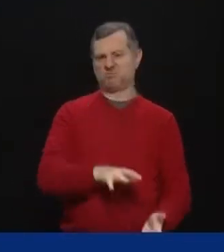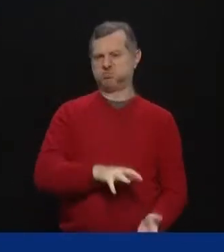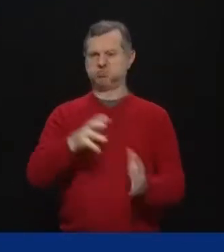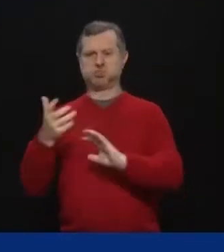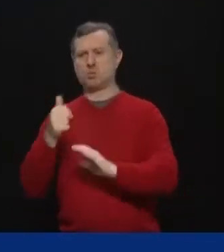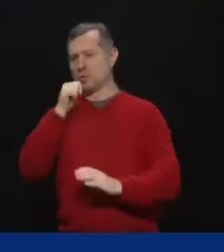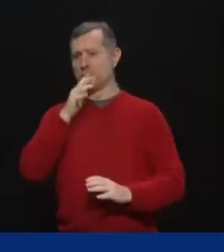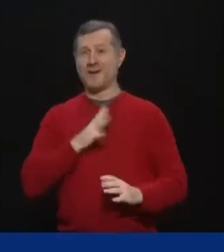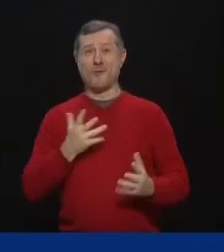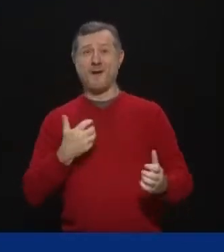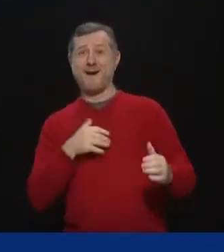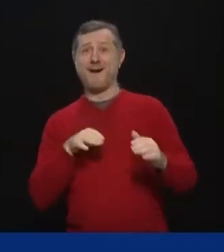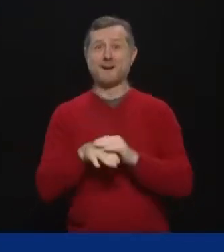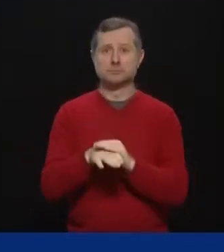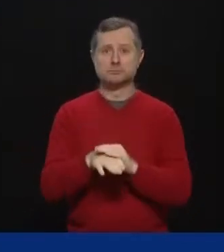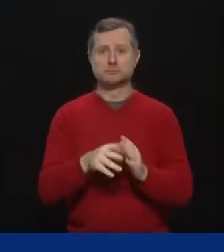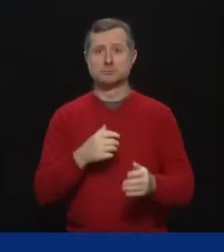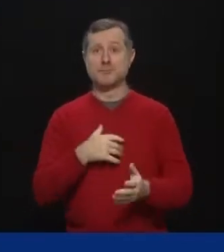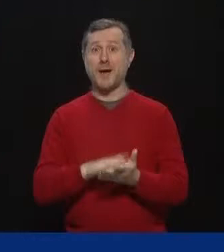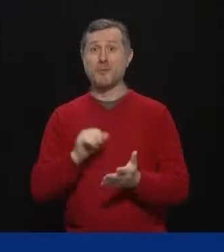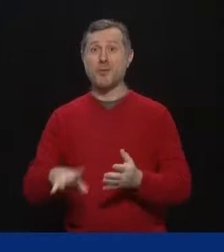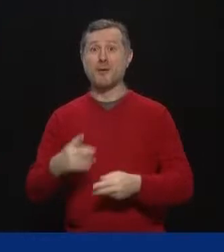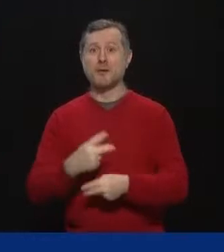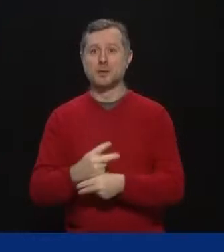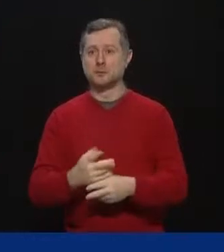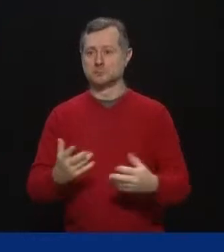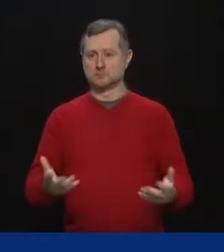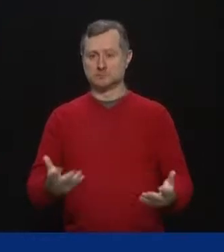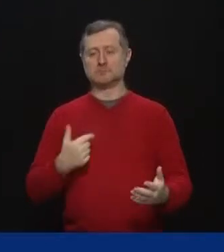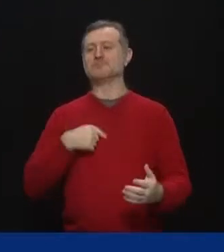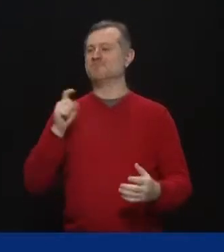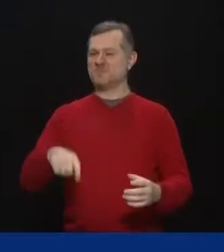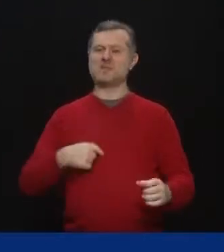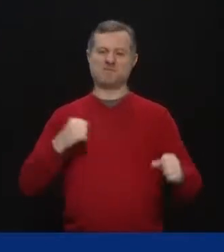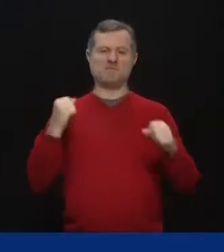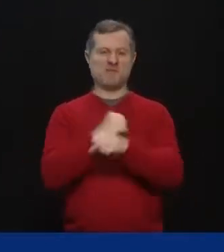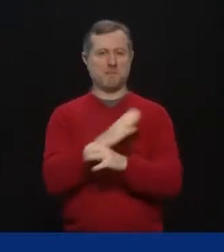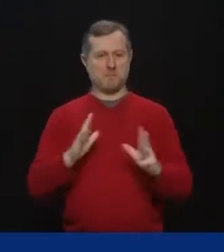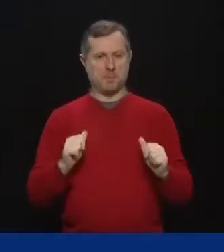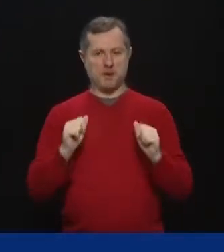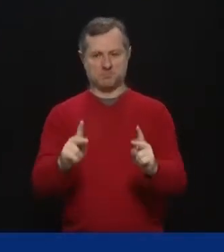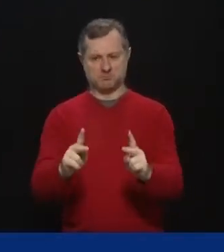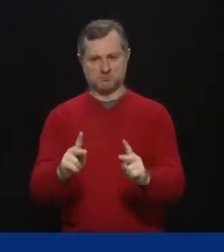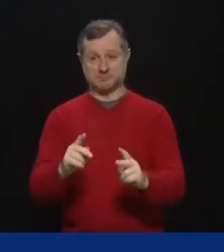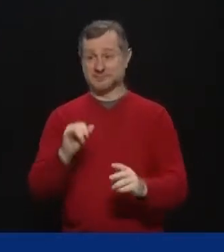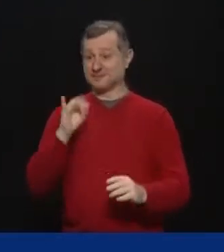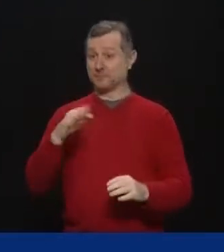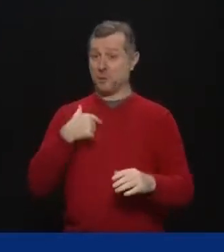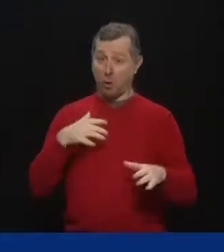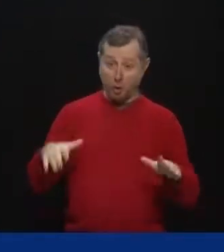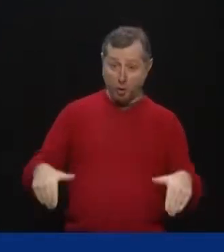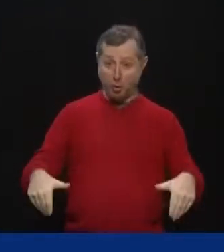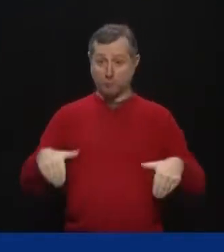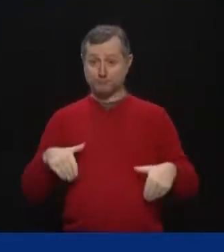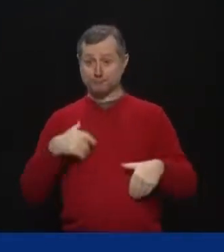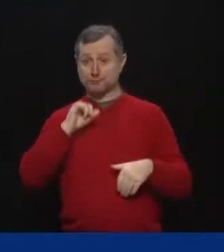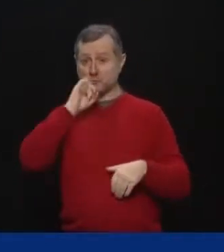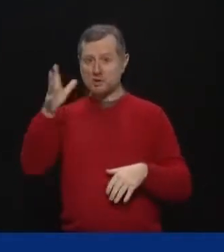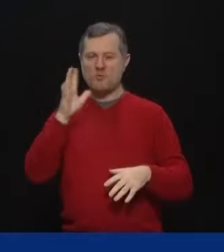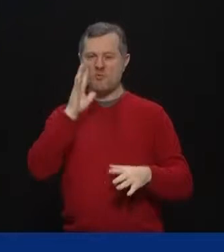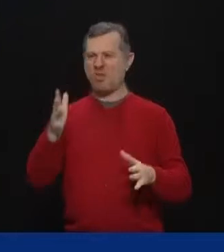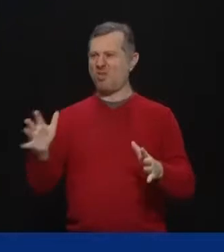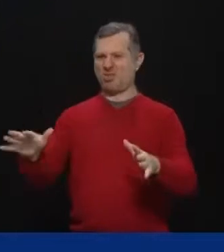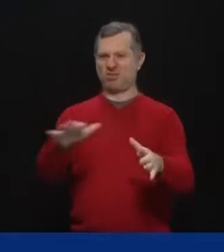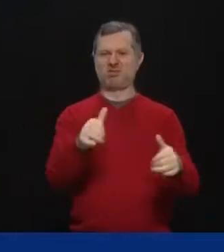country. That's why we need to fight back. The situation will only continue to deteriorate if we don't step up, speak out, and